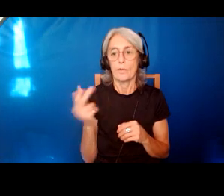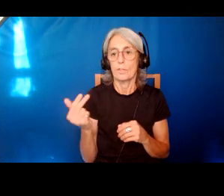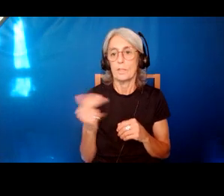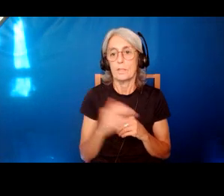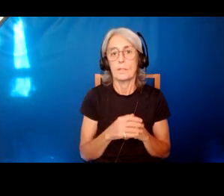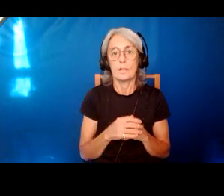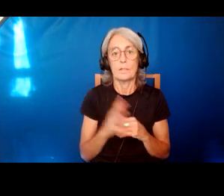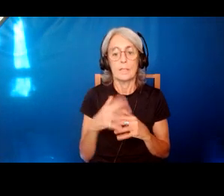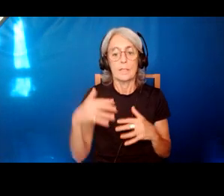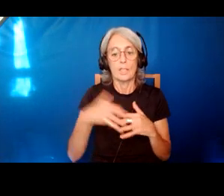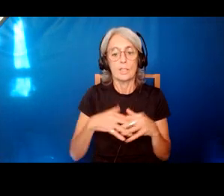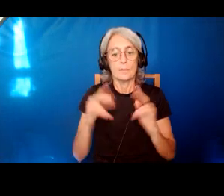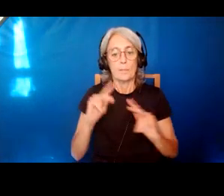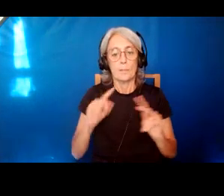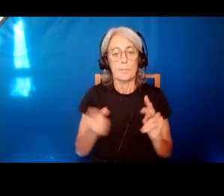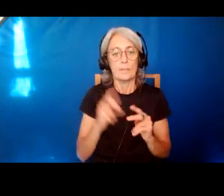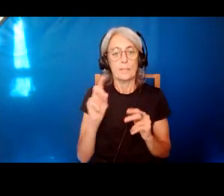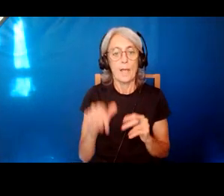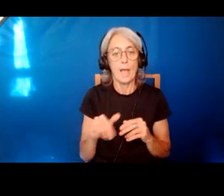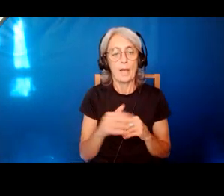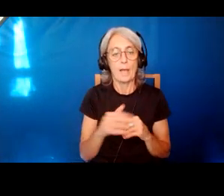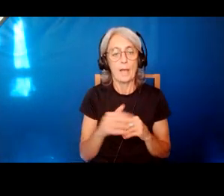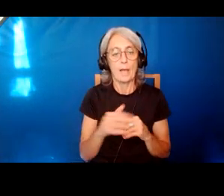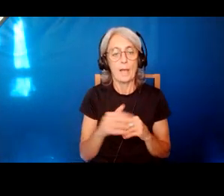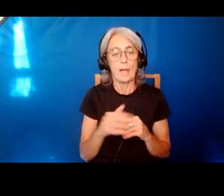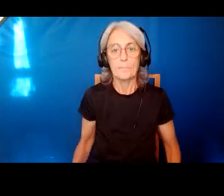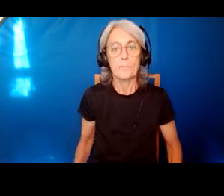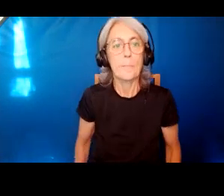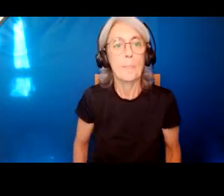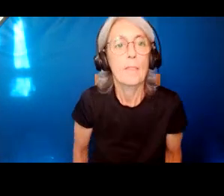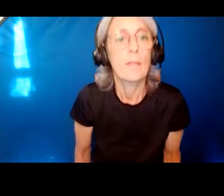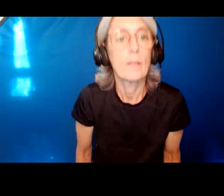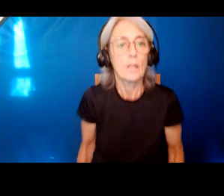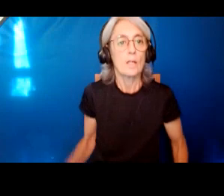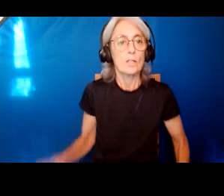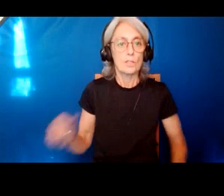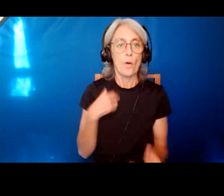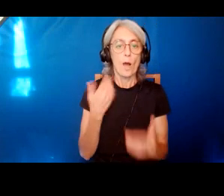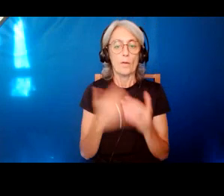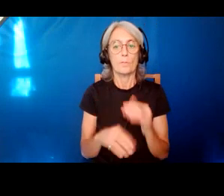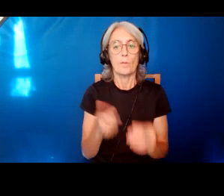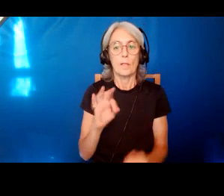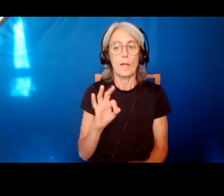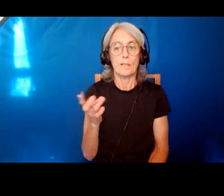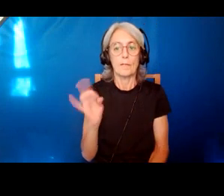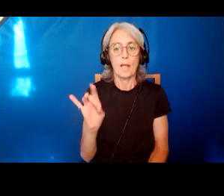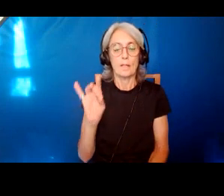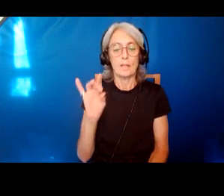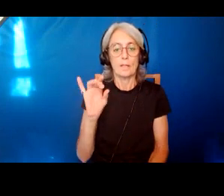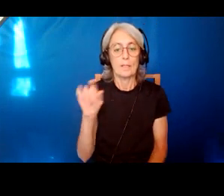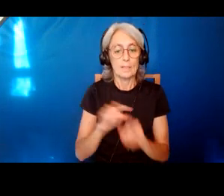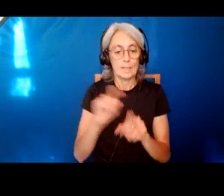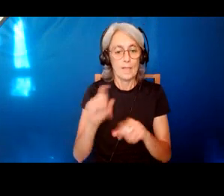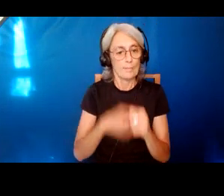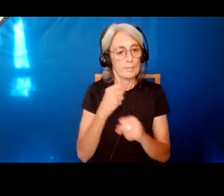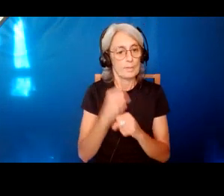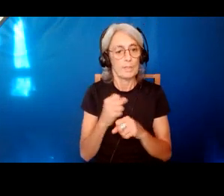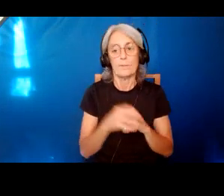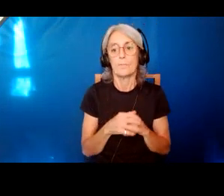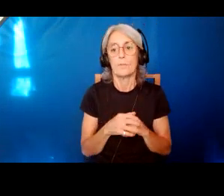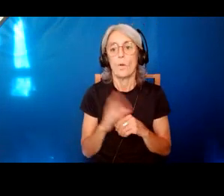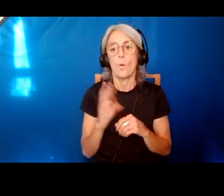Indigenous Peoples Day. So I was born in 1978. That year was the year that was granted